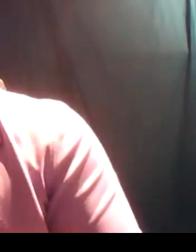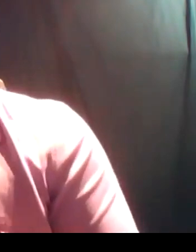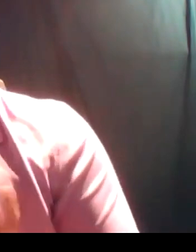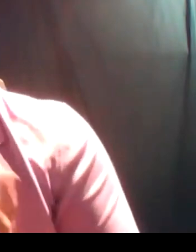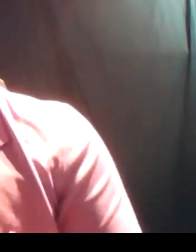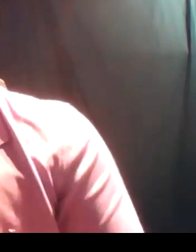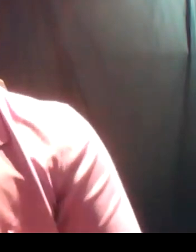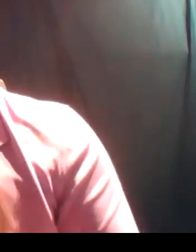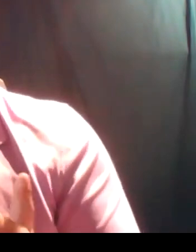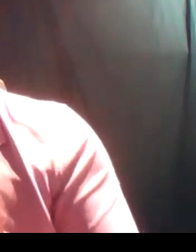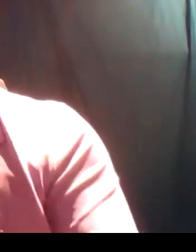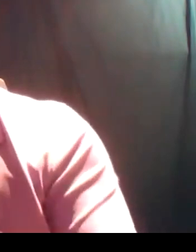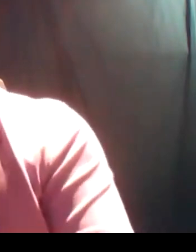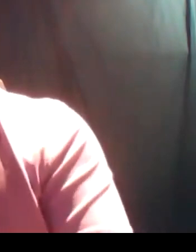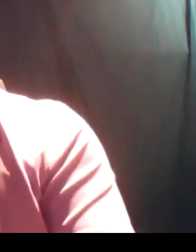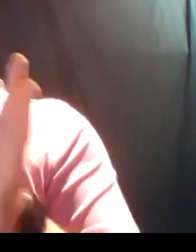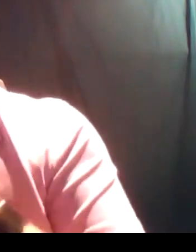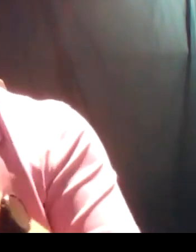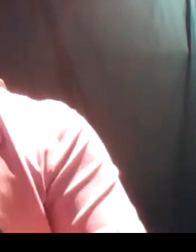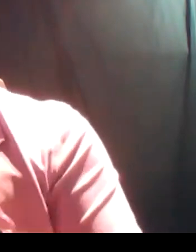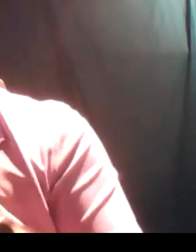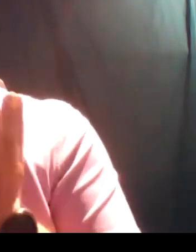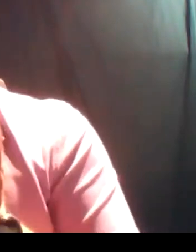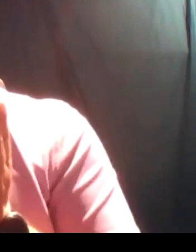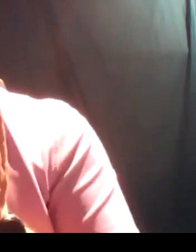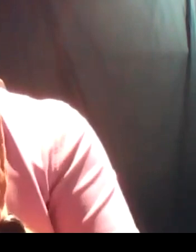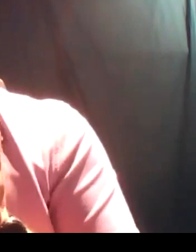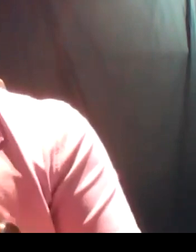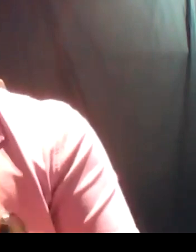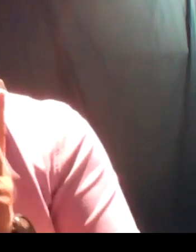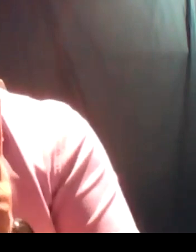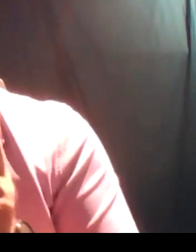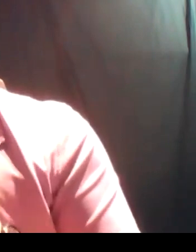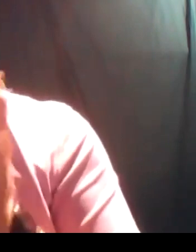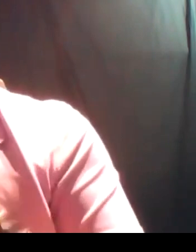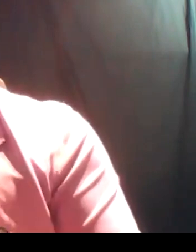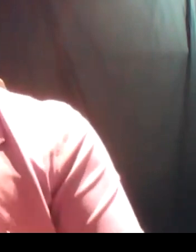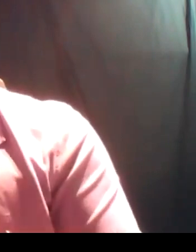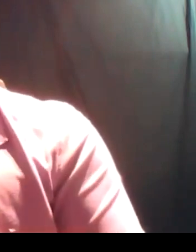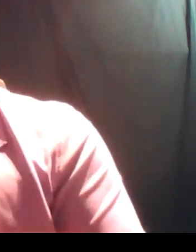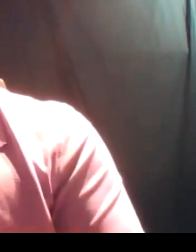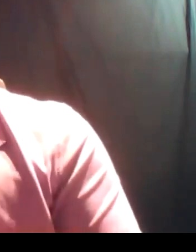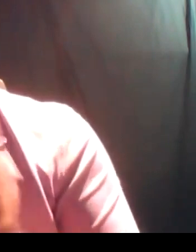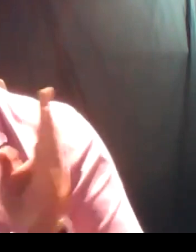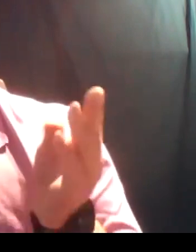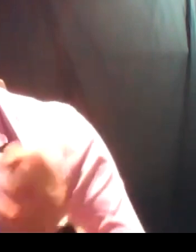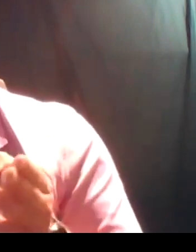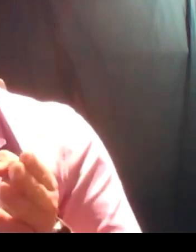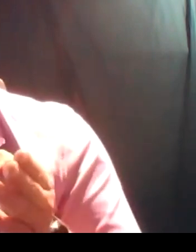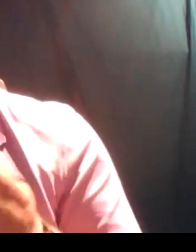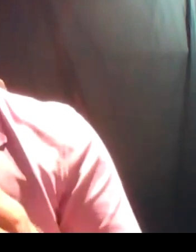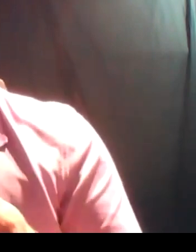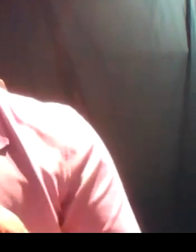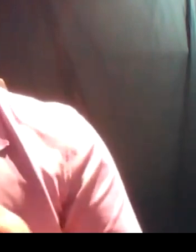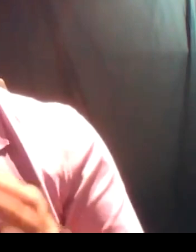Kim talk about that developmental services and people with developmental disabilities were going to be a focus on aging